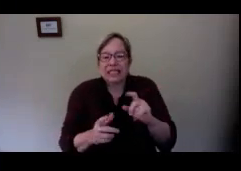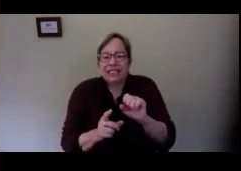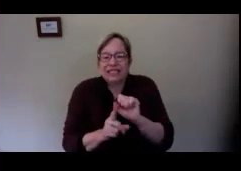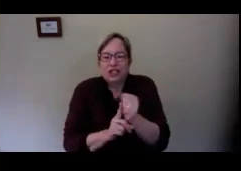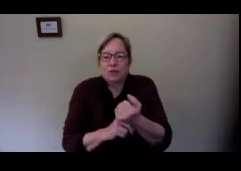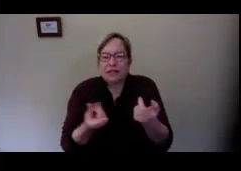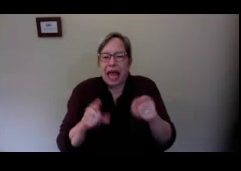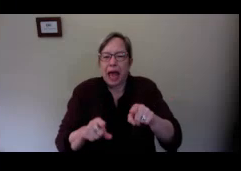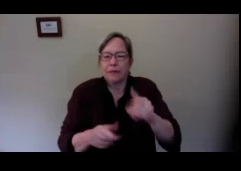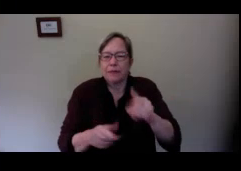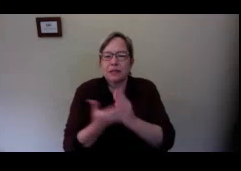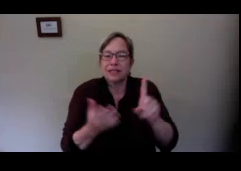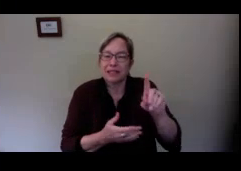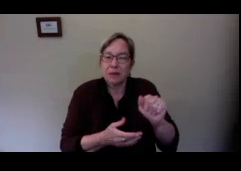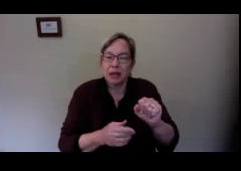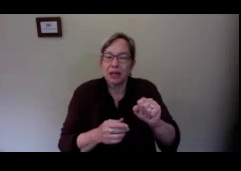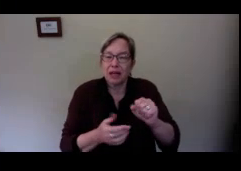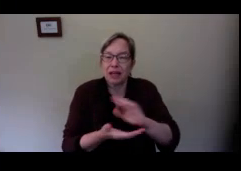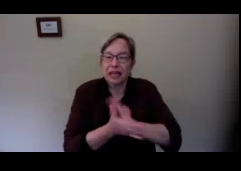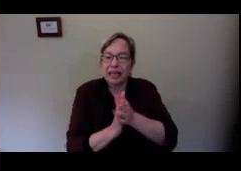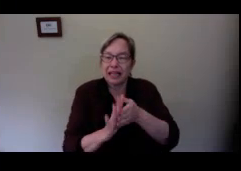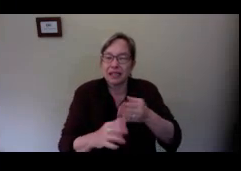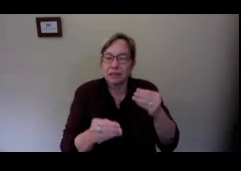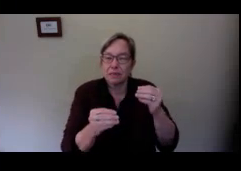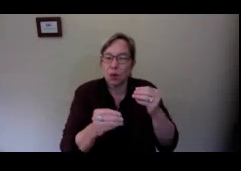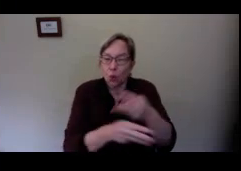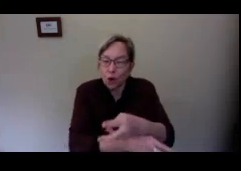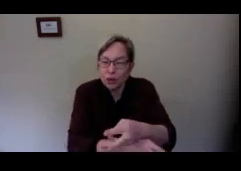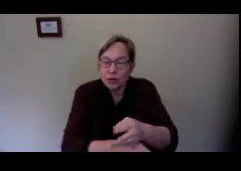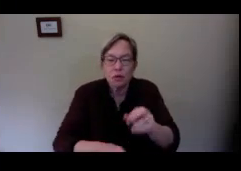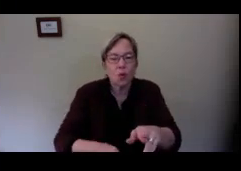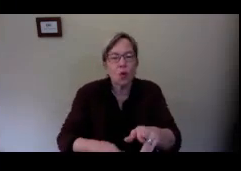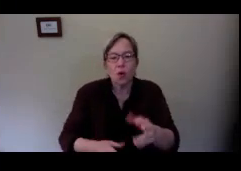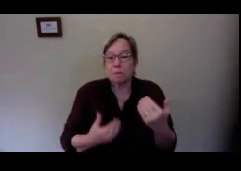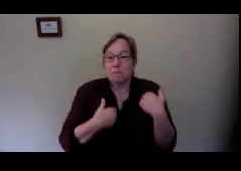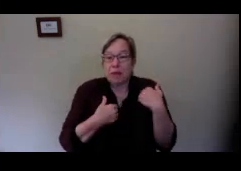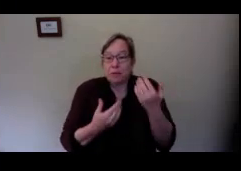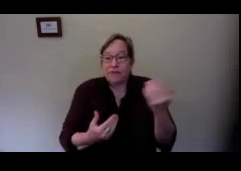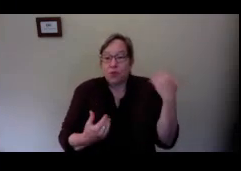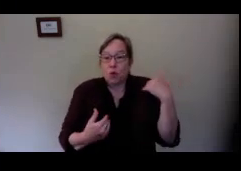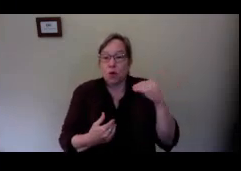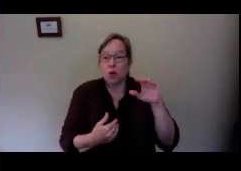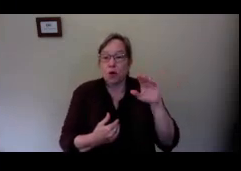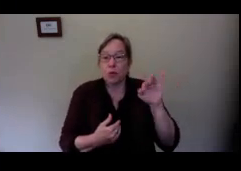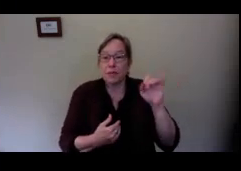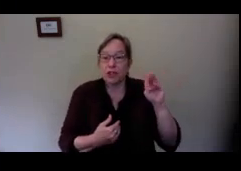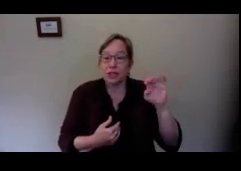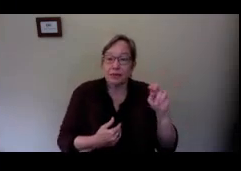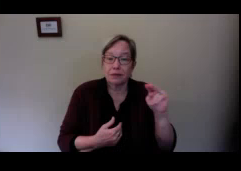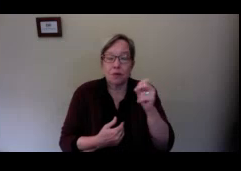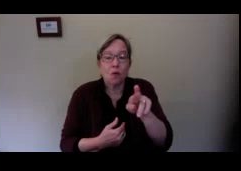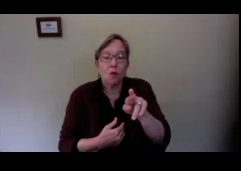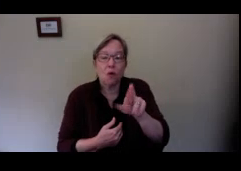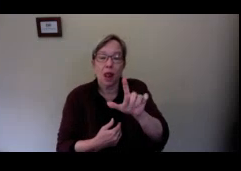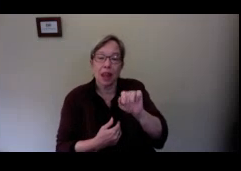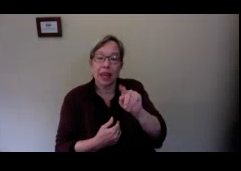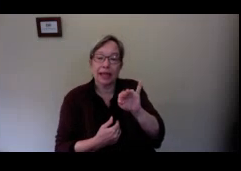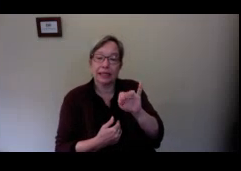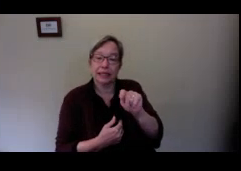disability that they, might have had in remission, or it might have been latent when they